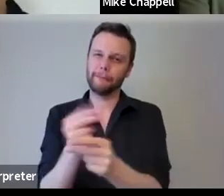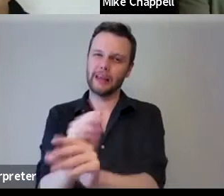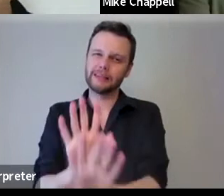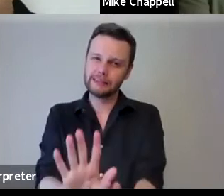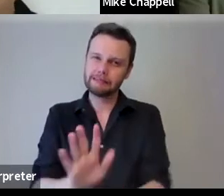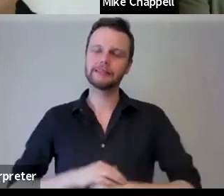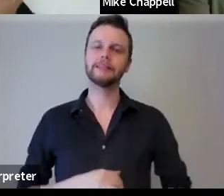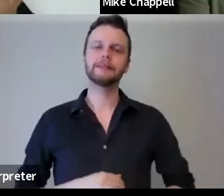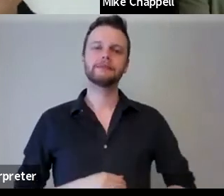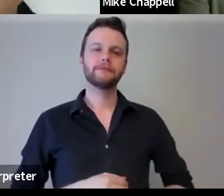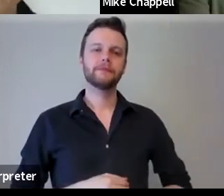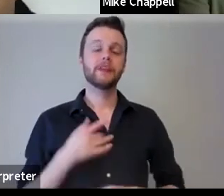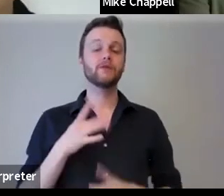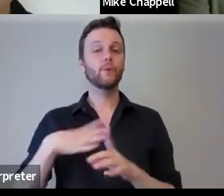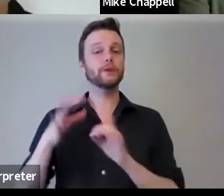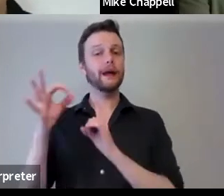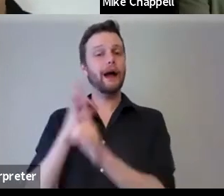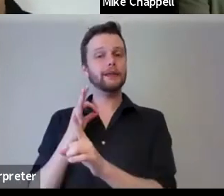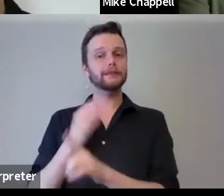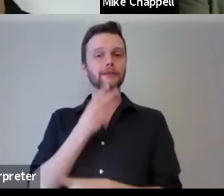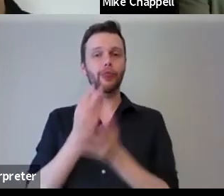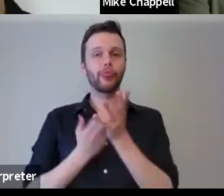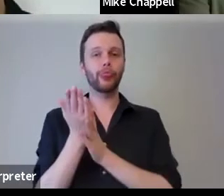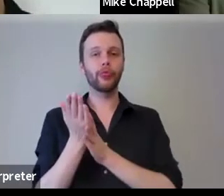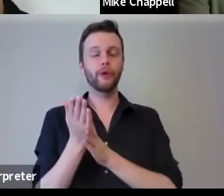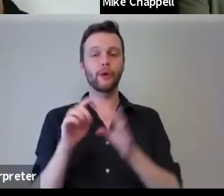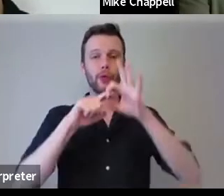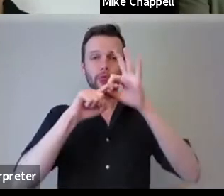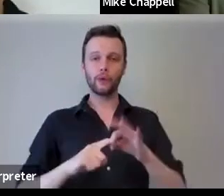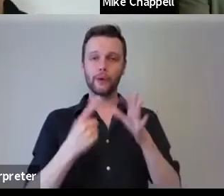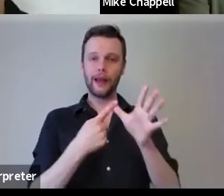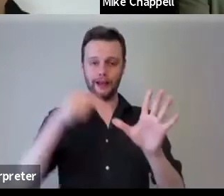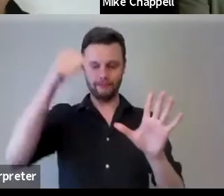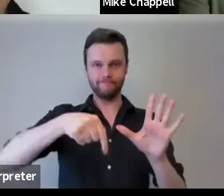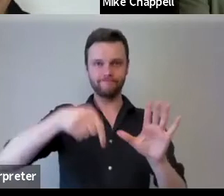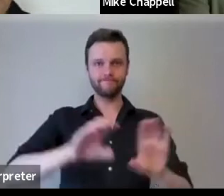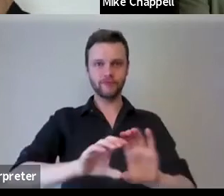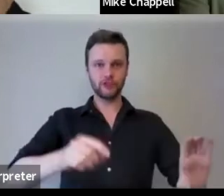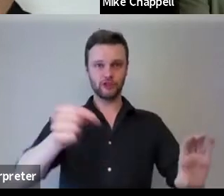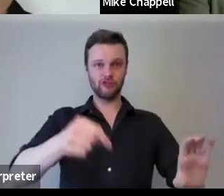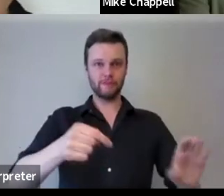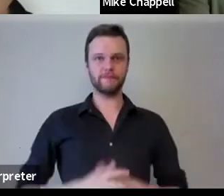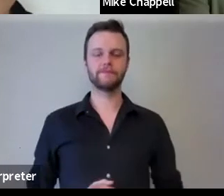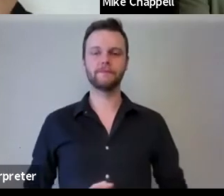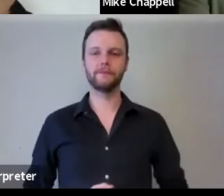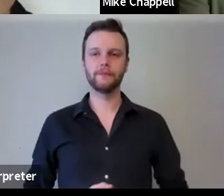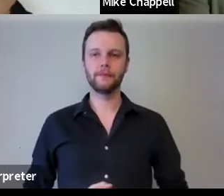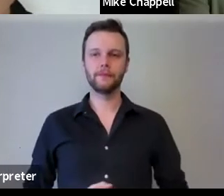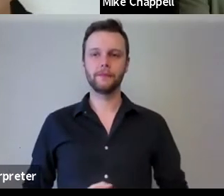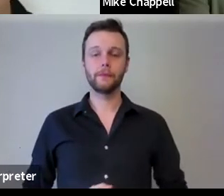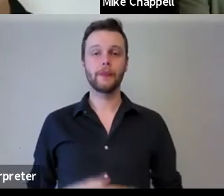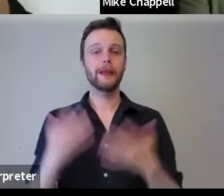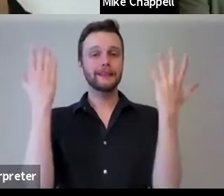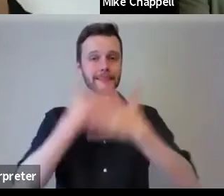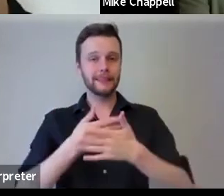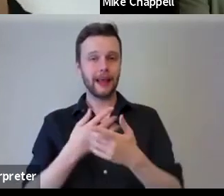your question. To ask a question, use the Zoom Q&A function and you'll find it at the bottom of your screen. We're recording the event,